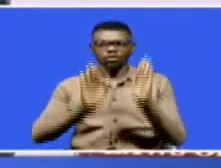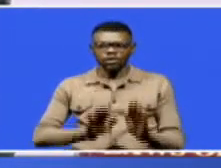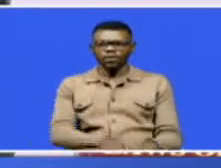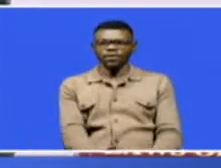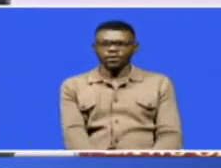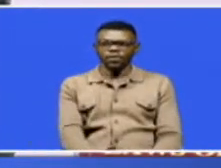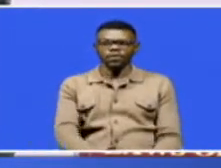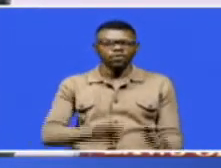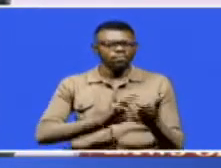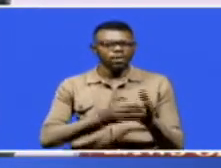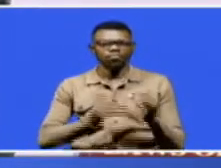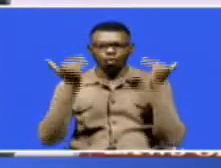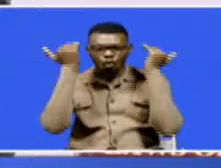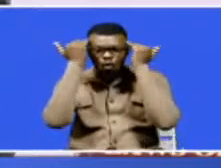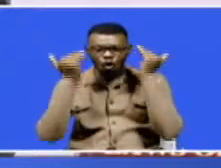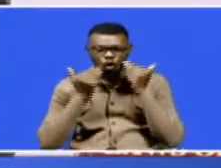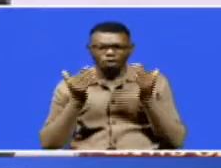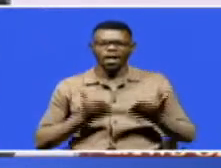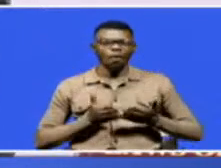up courts,